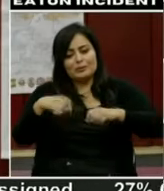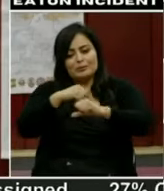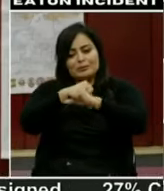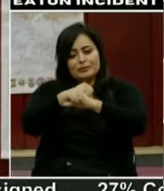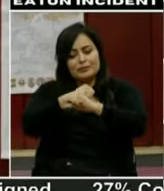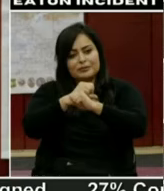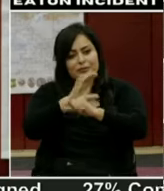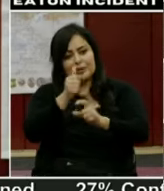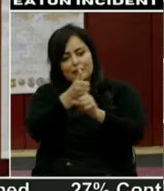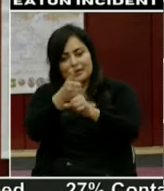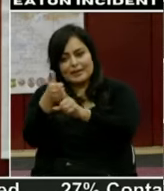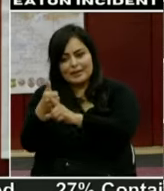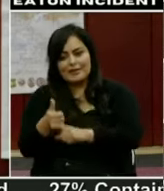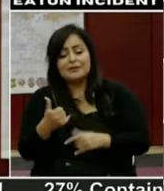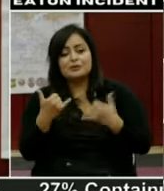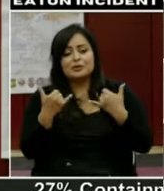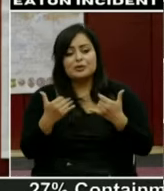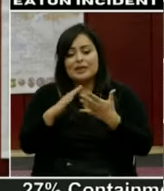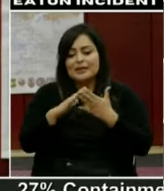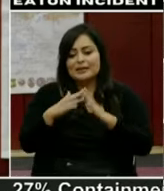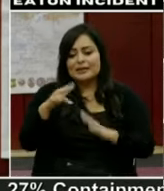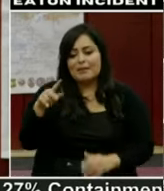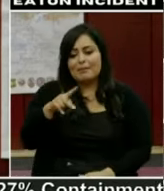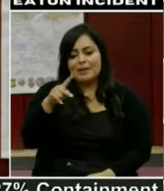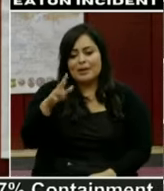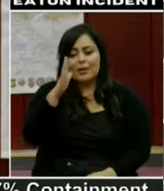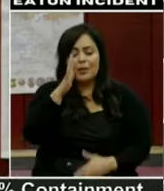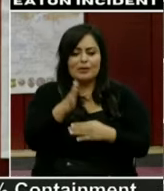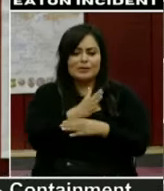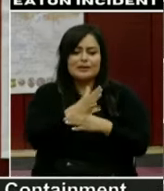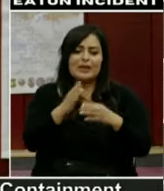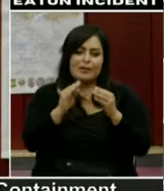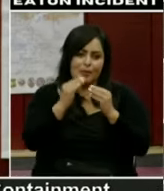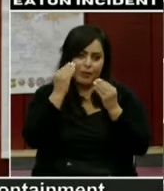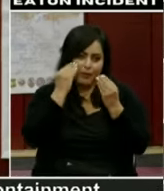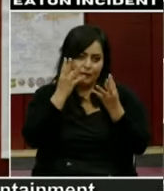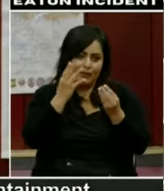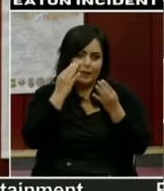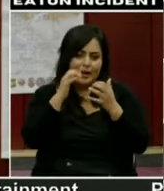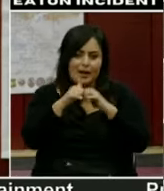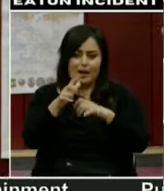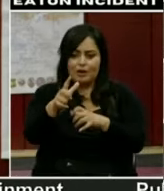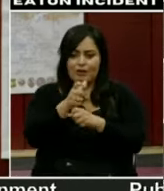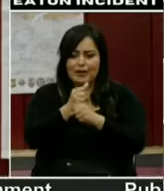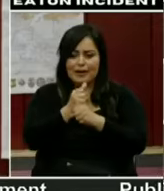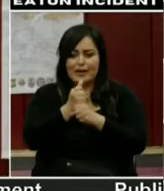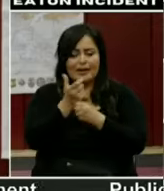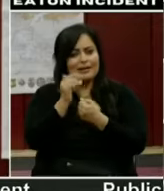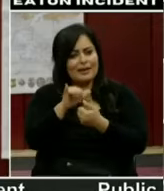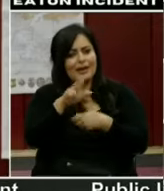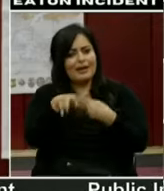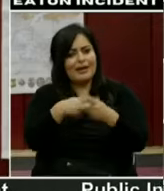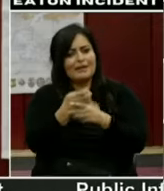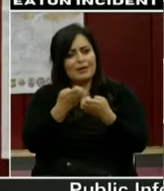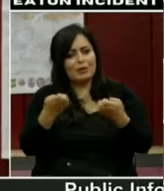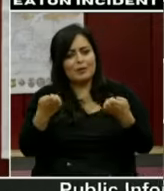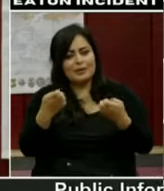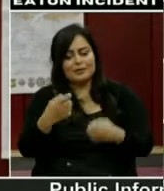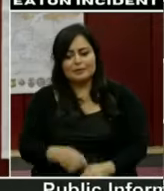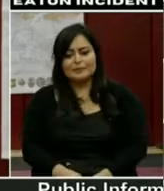In the days to come, the City of Pasadena will share more information for accessing these essential equipment.